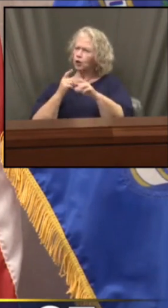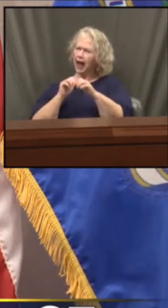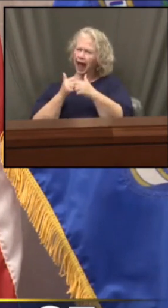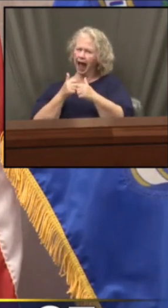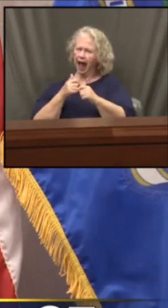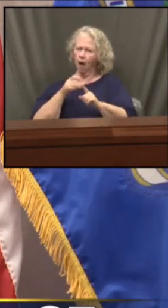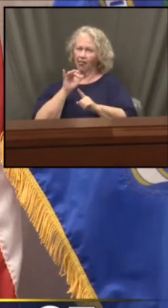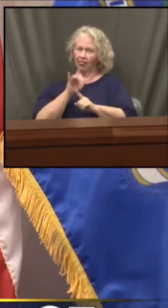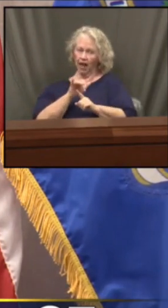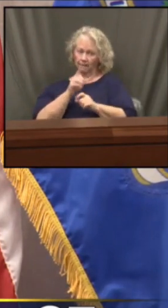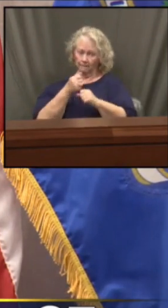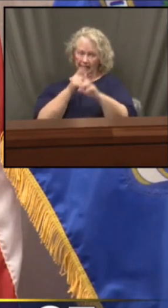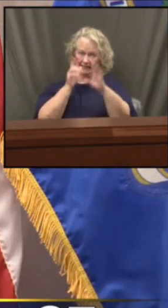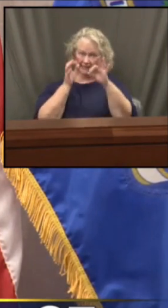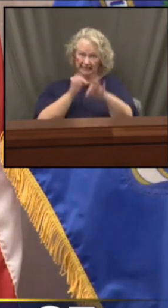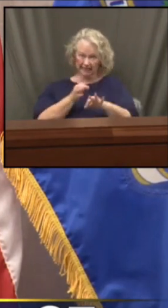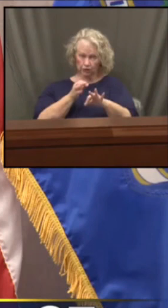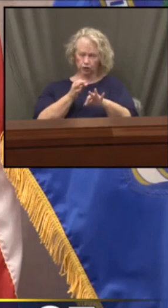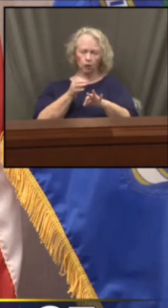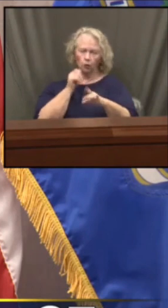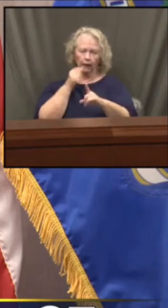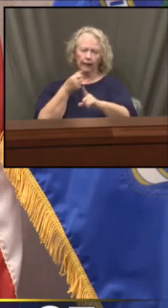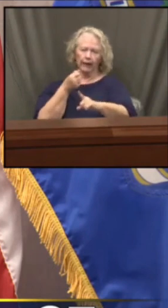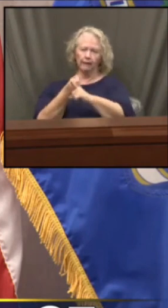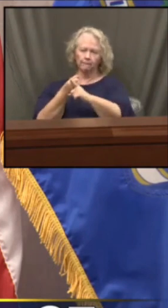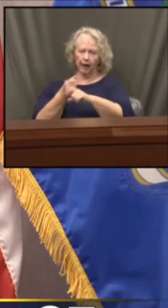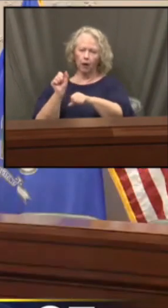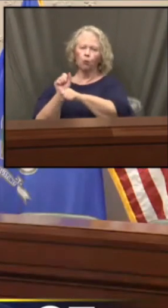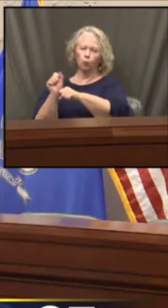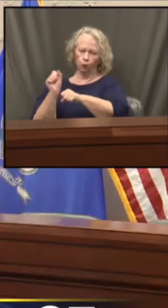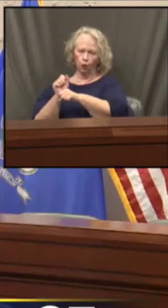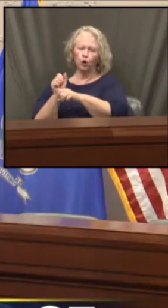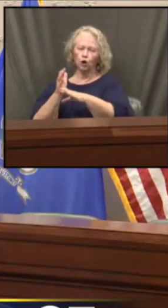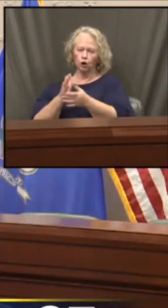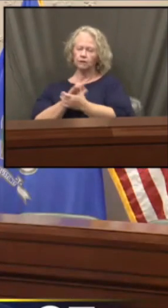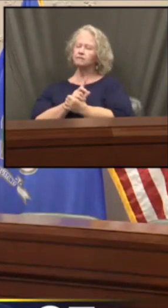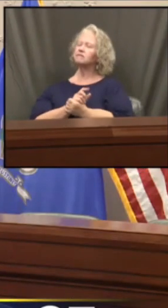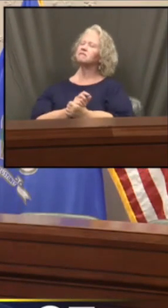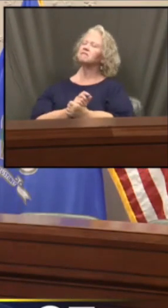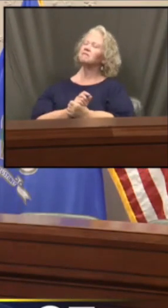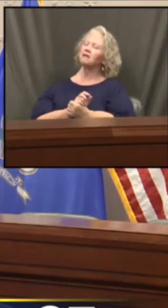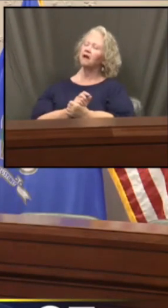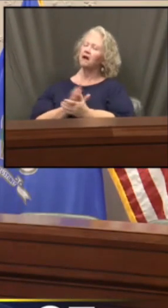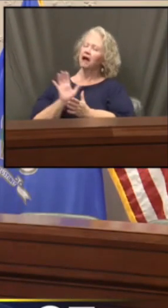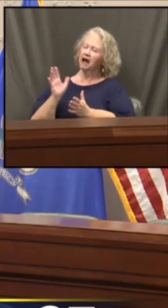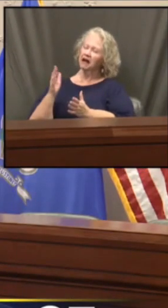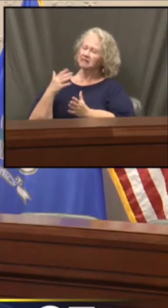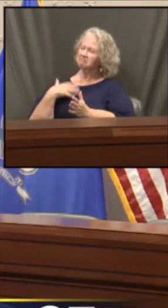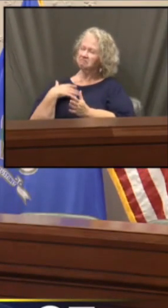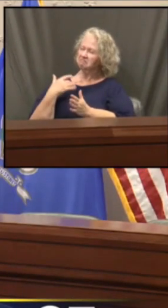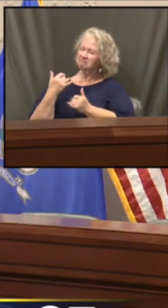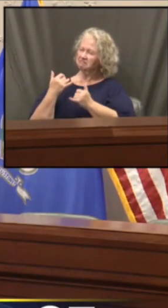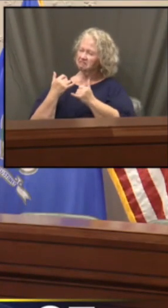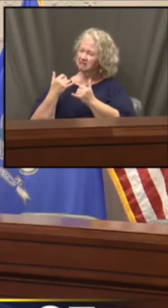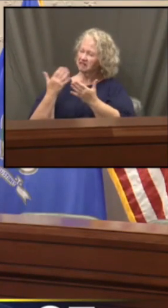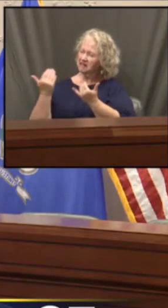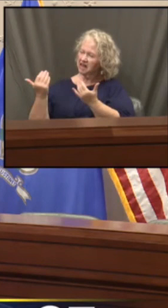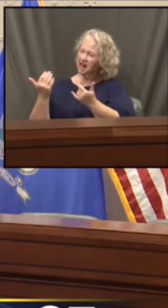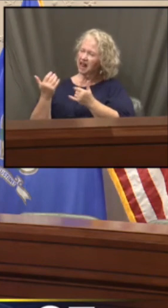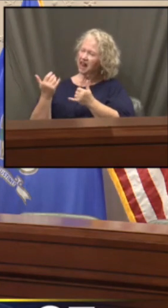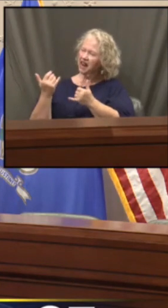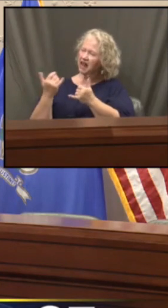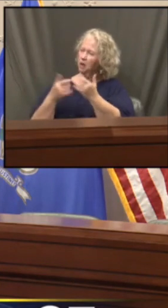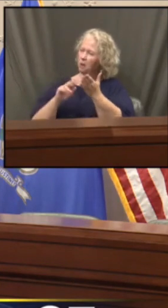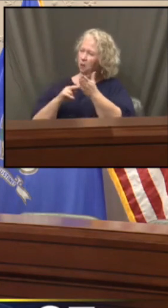impacts of that. And that's what those discussions will be within. Okay, I'll let you go, but just can you give me some examples of